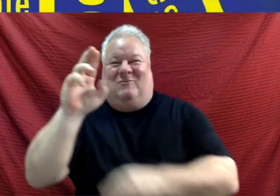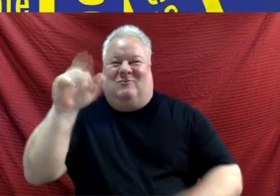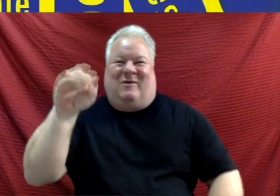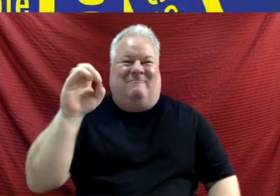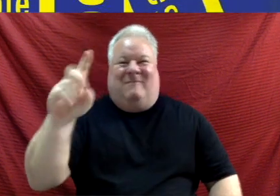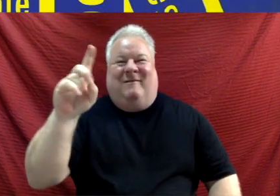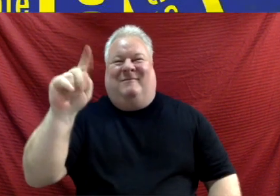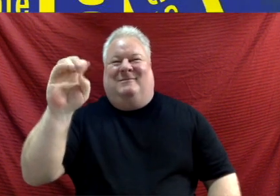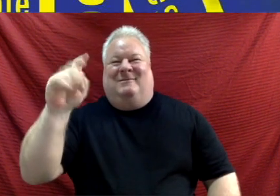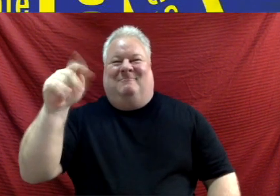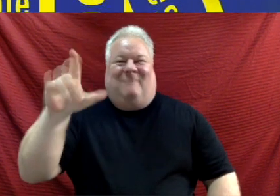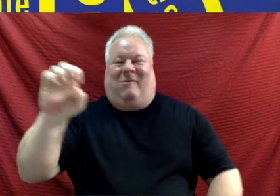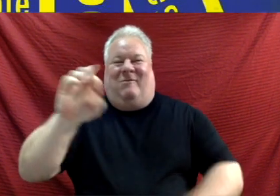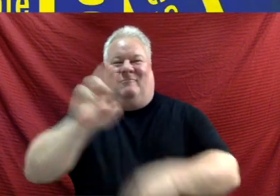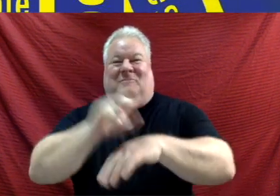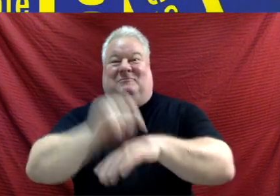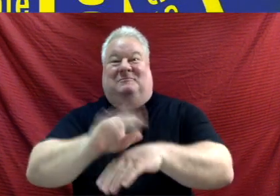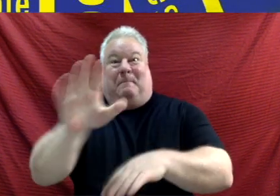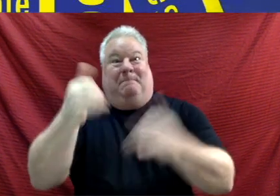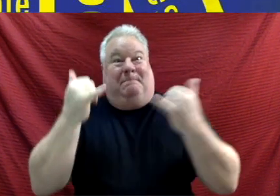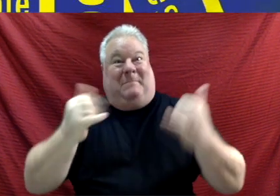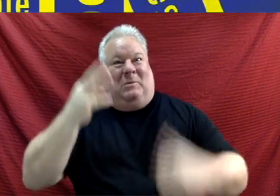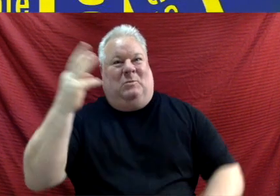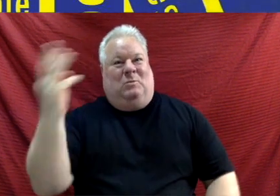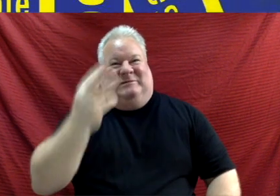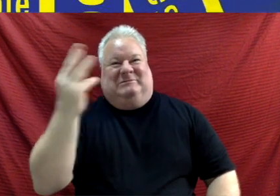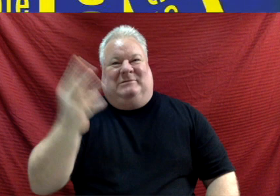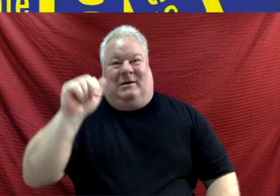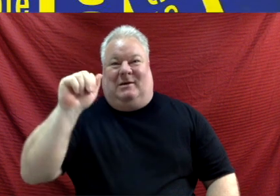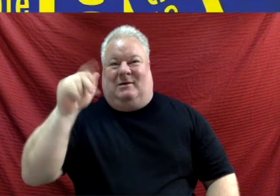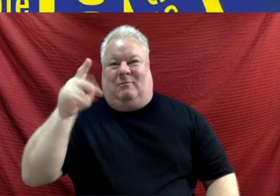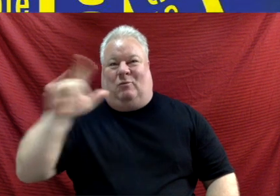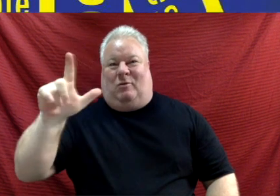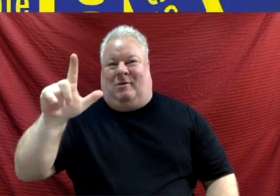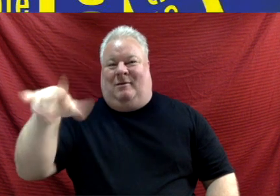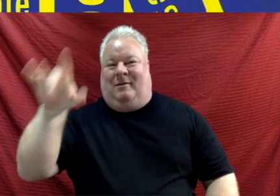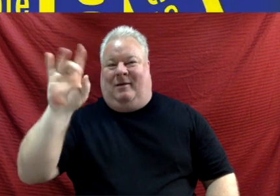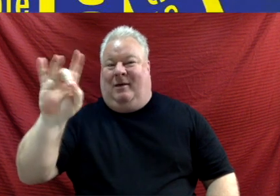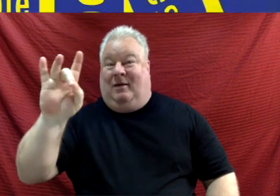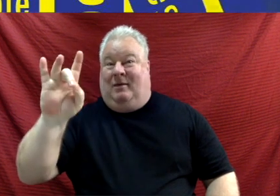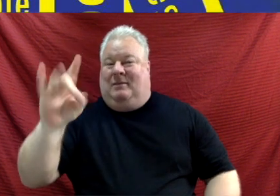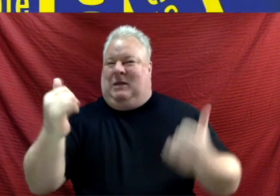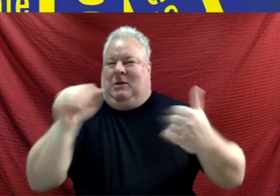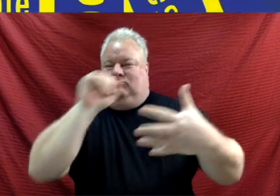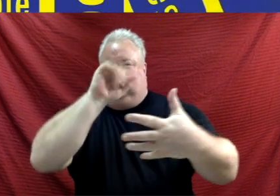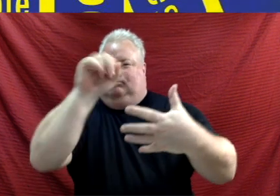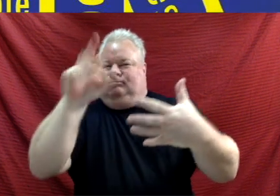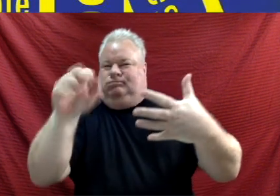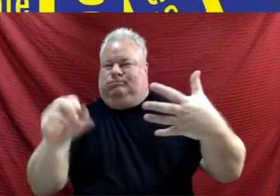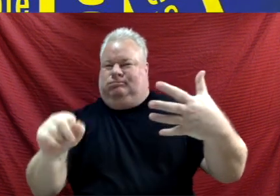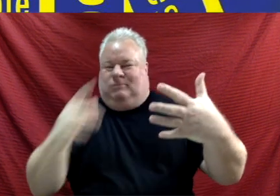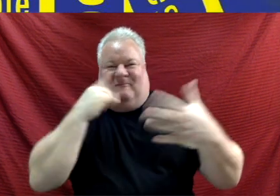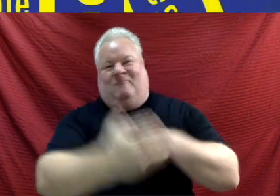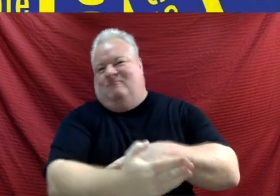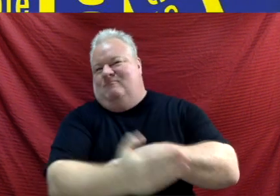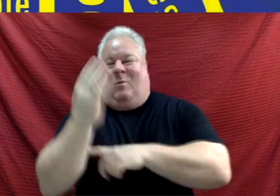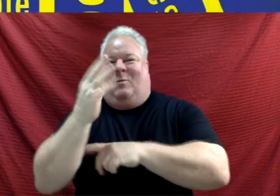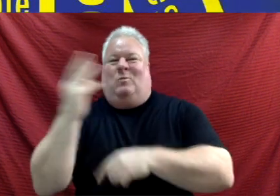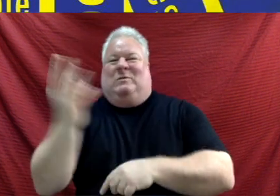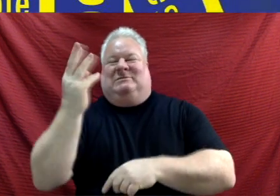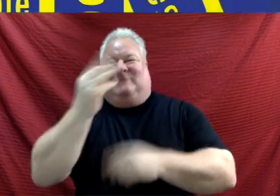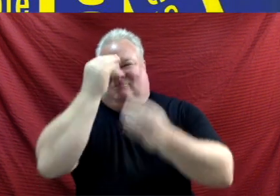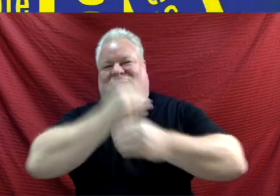Good morning, Raymond Temple. Today is Wednesday, April 8th, and here are today's